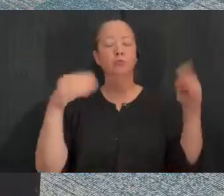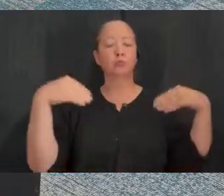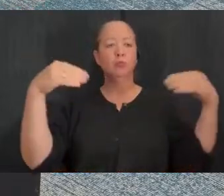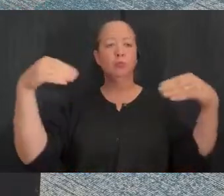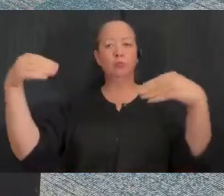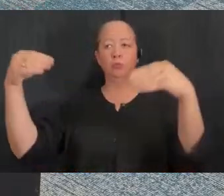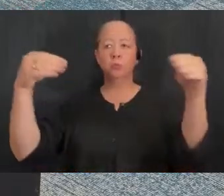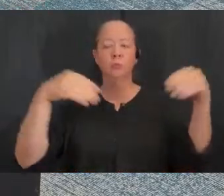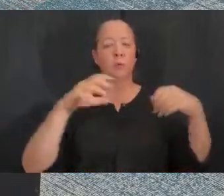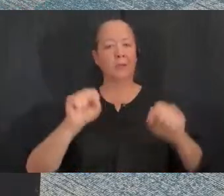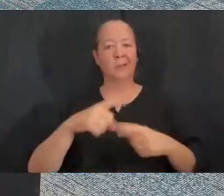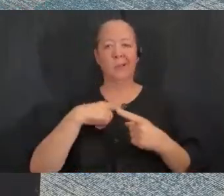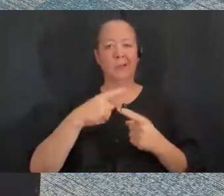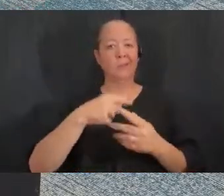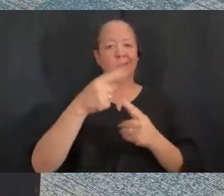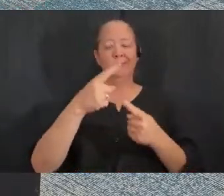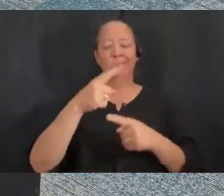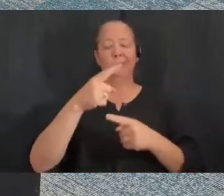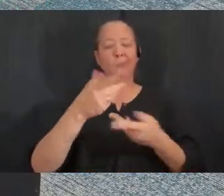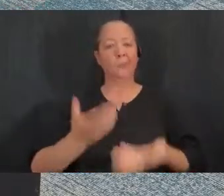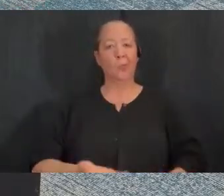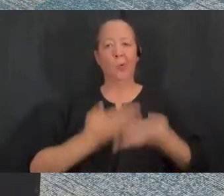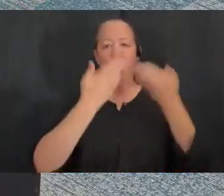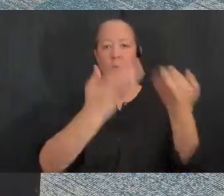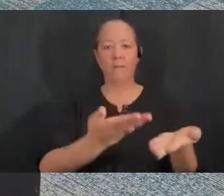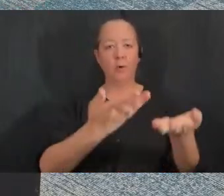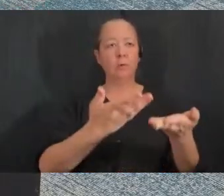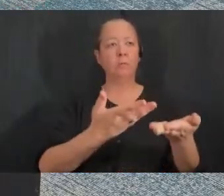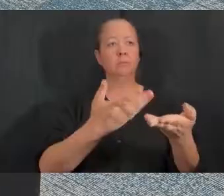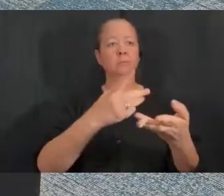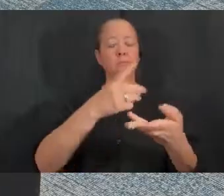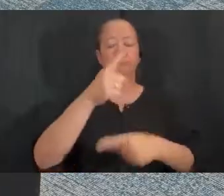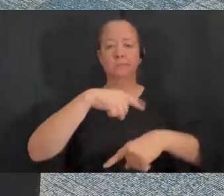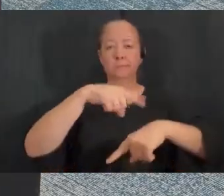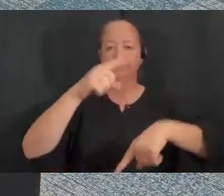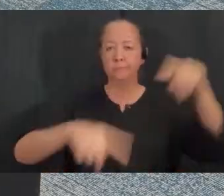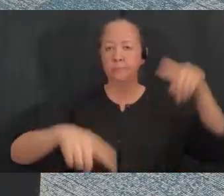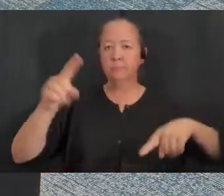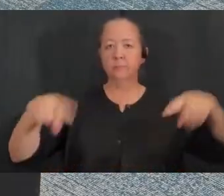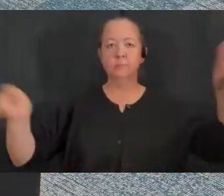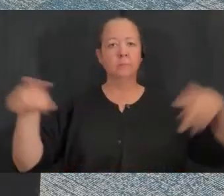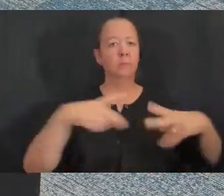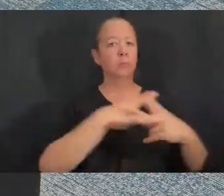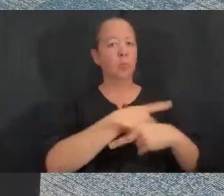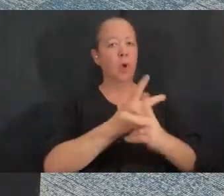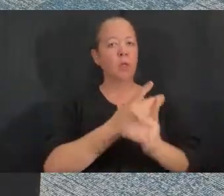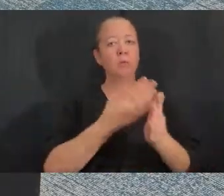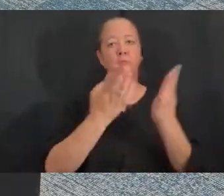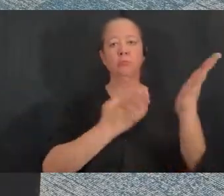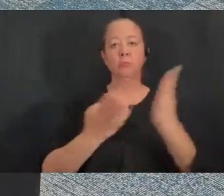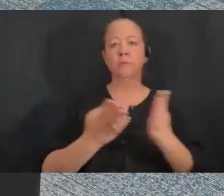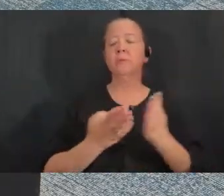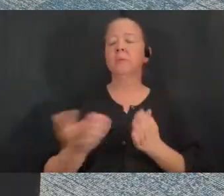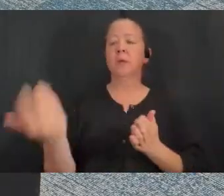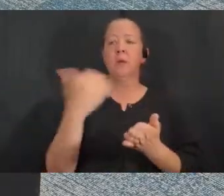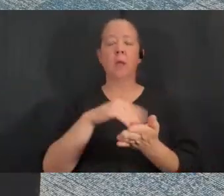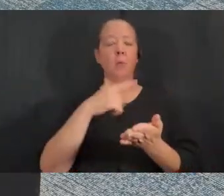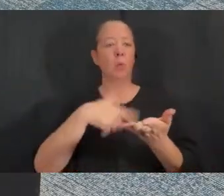of kinds of products and services. And again, our intent is to really work with the community to ensure that we are meeting your needs.